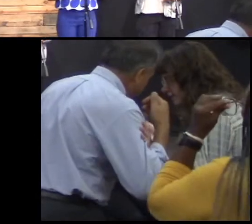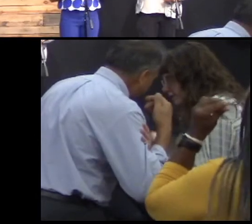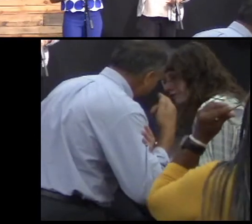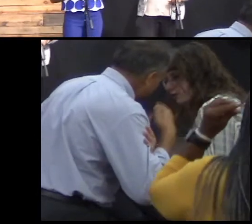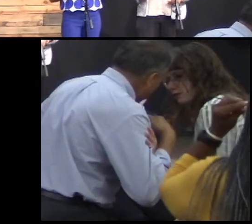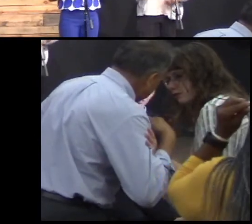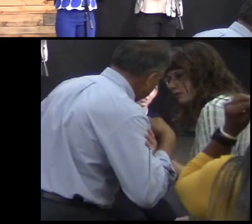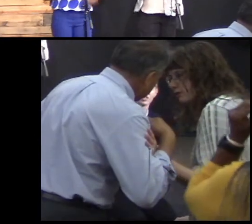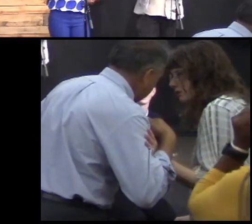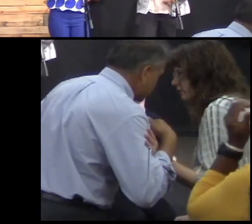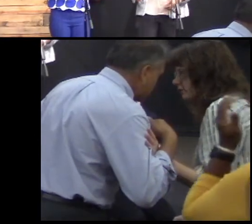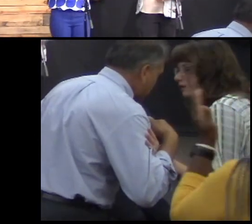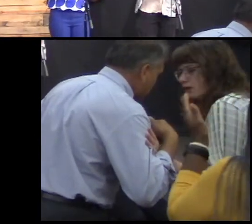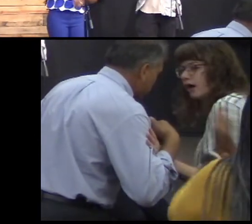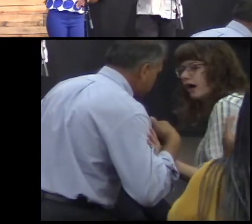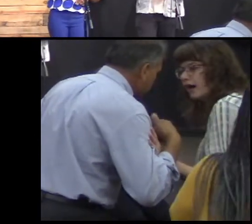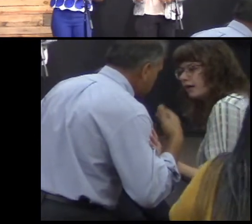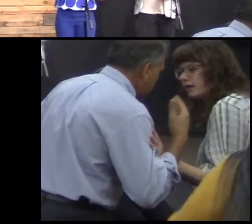children,